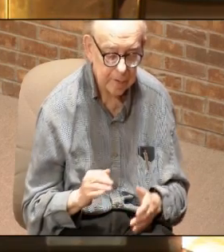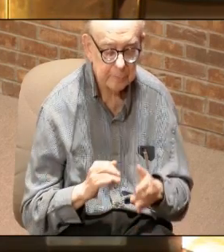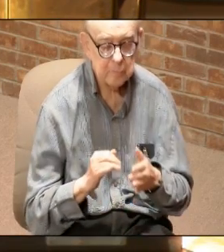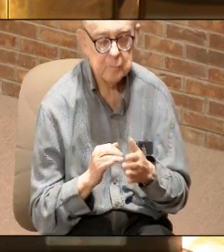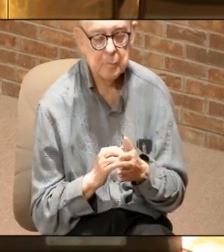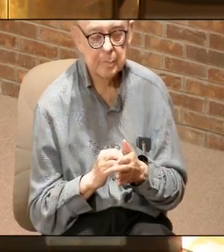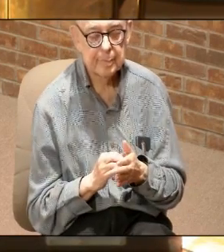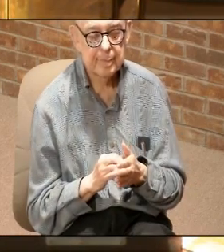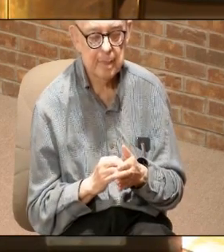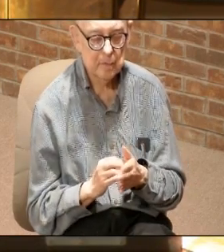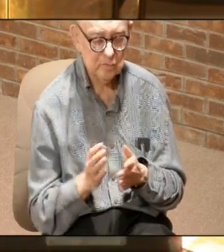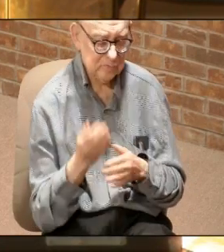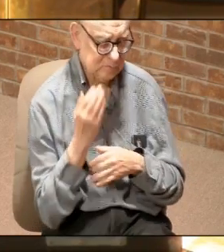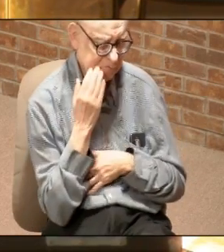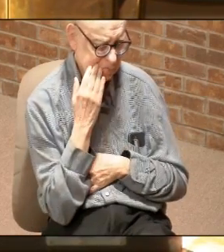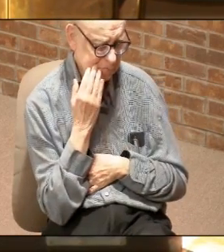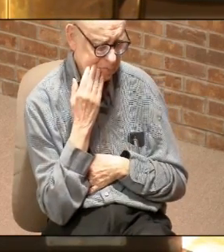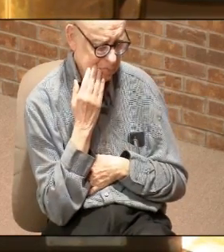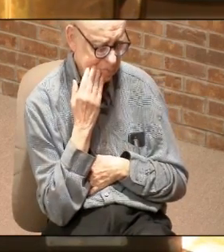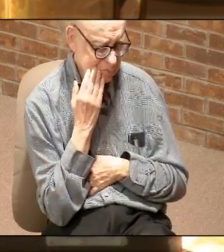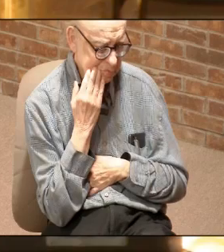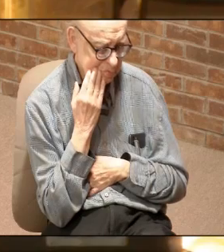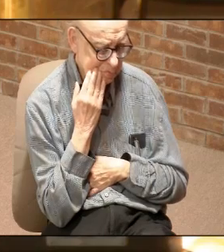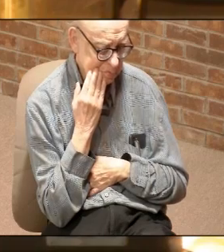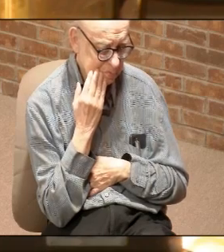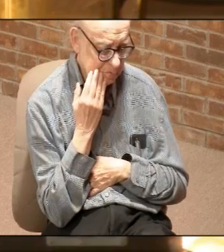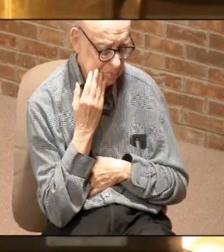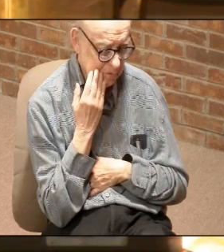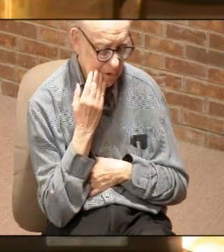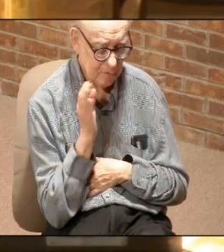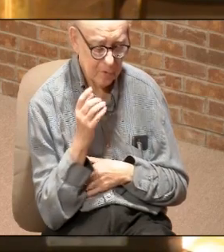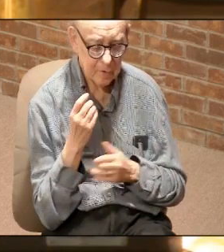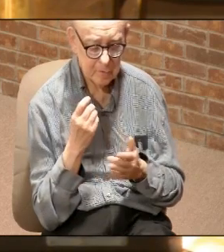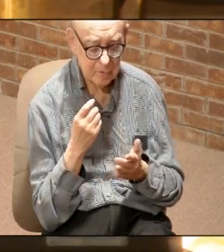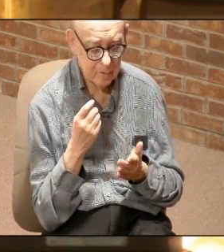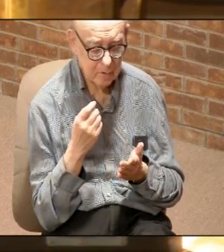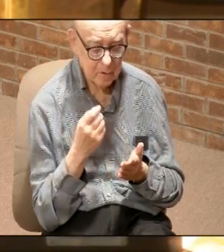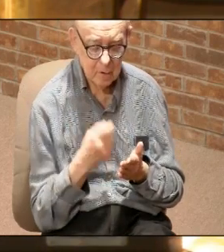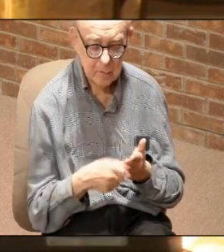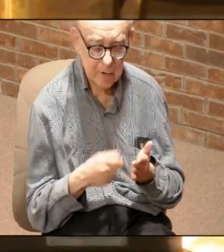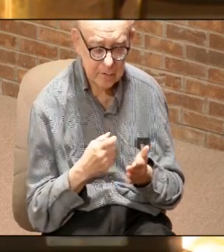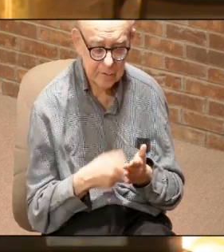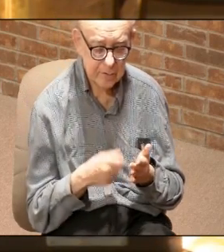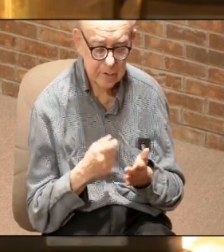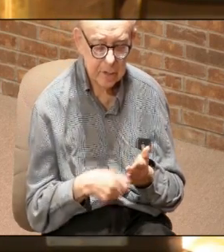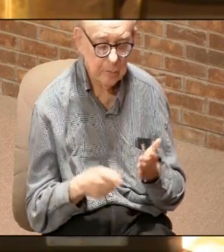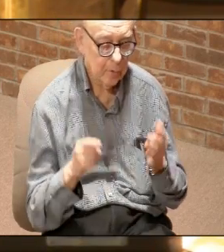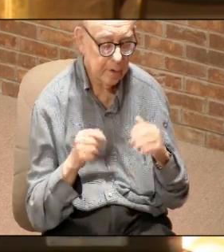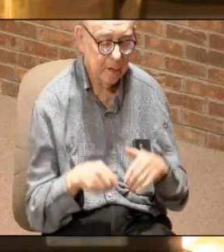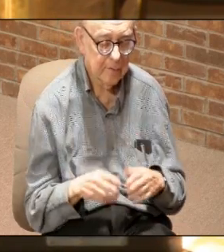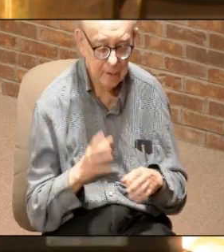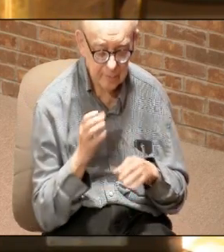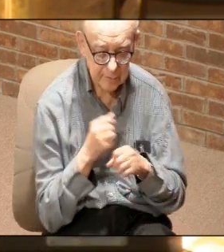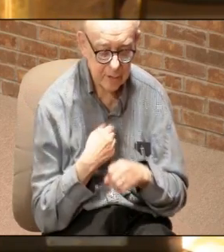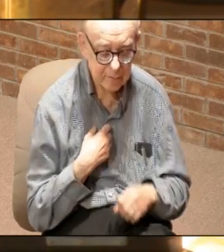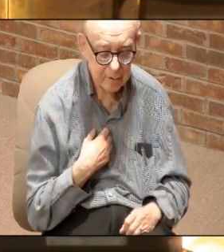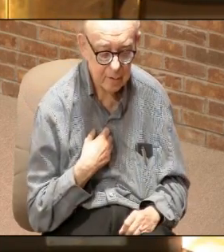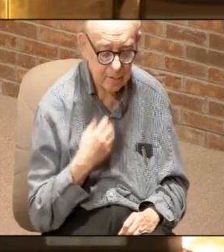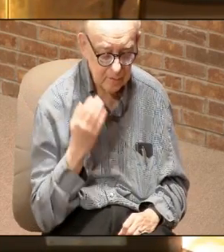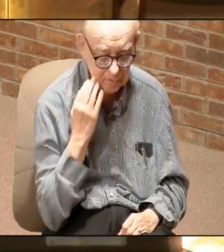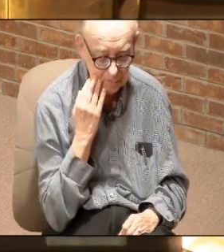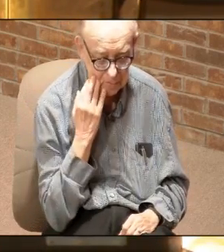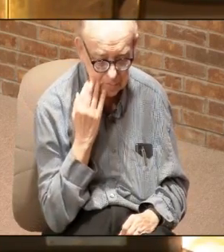that you know, and I don't know what the prices are anymore because they keep going down. It's fascinating because I